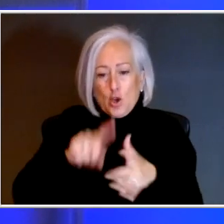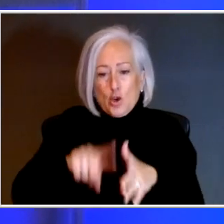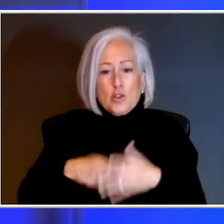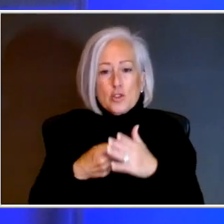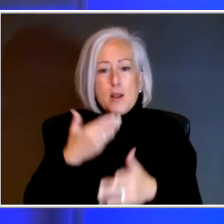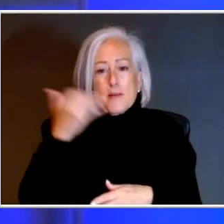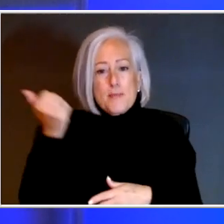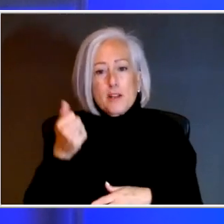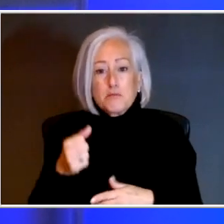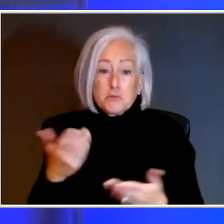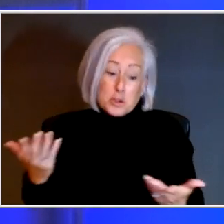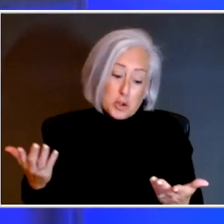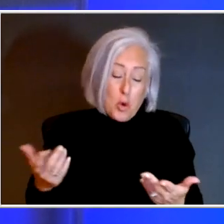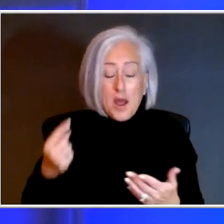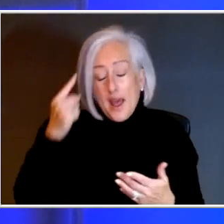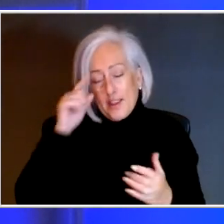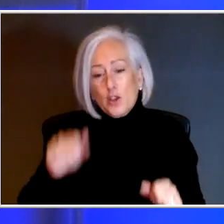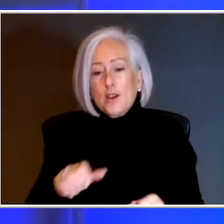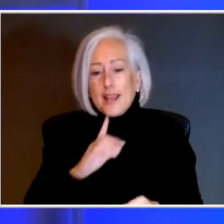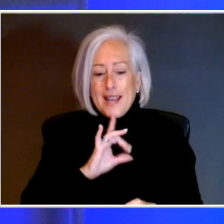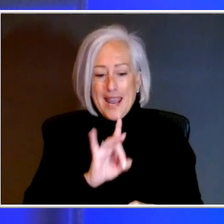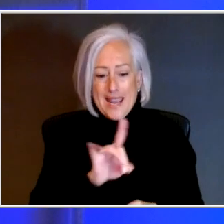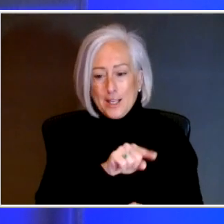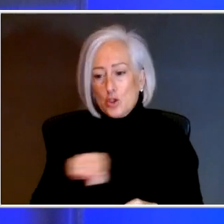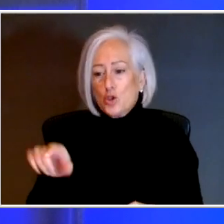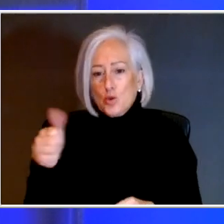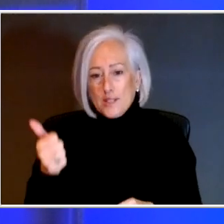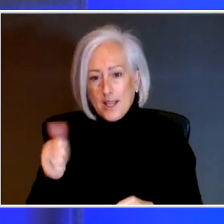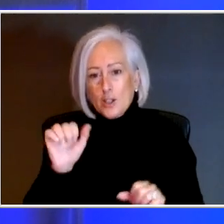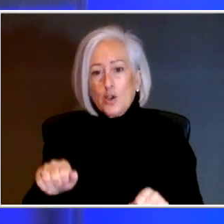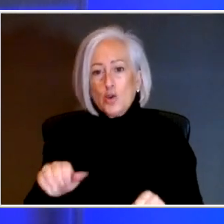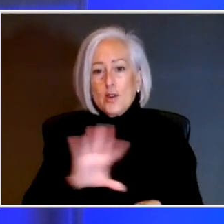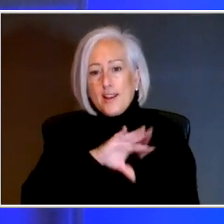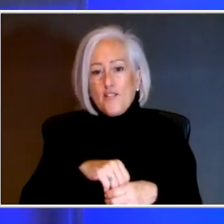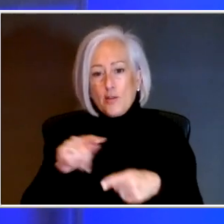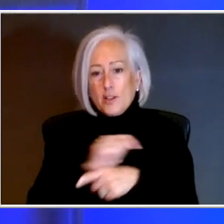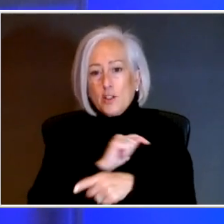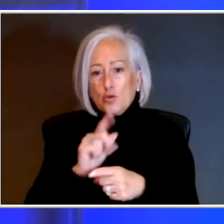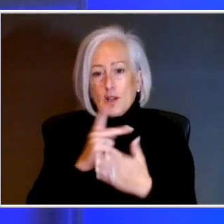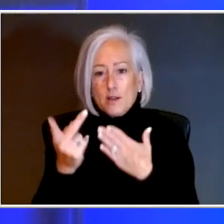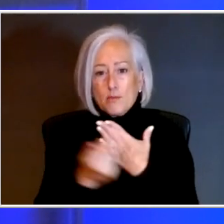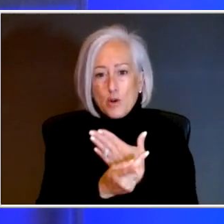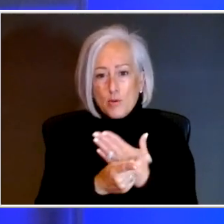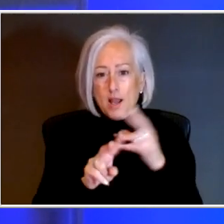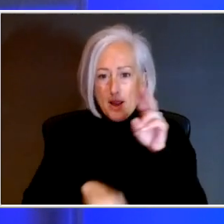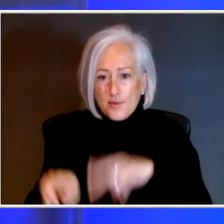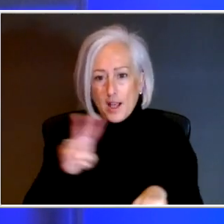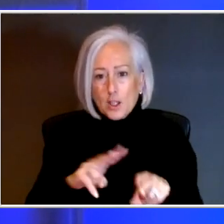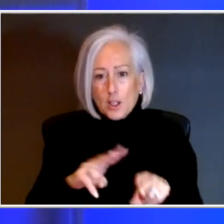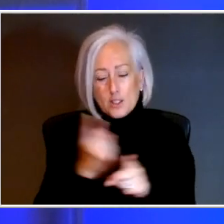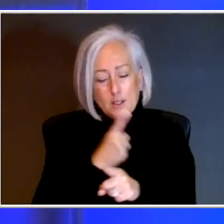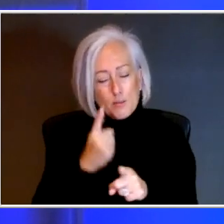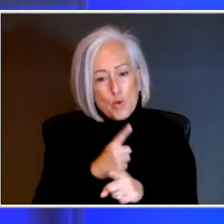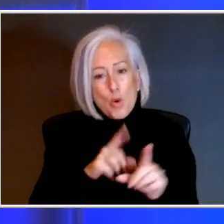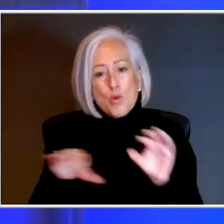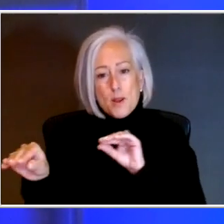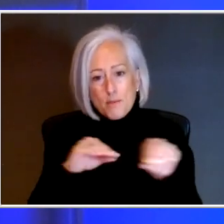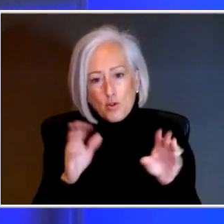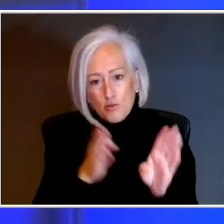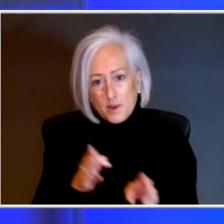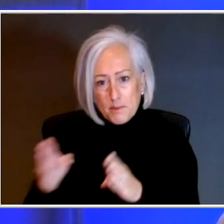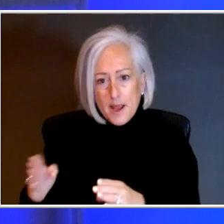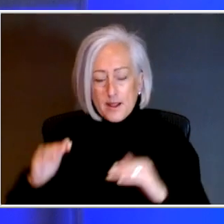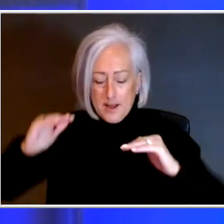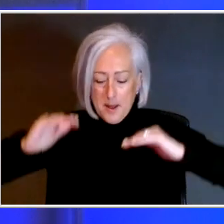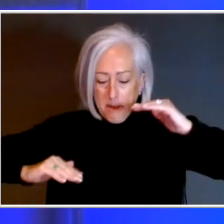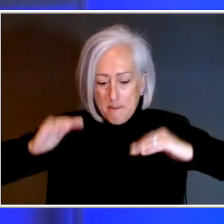to think that you can get your 8 to 10-year-old in a training program that looks at adequate movement patterns, balance, body, sensation of